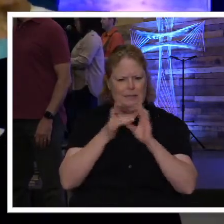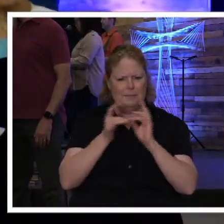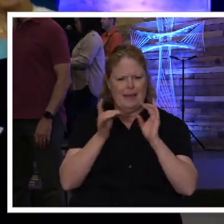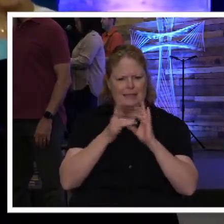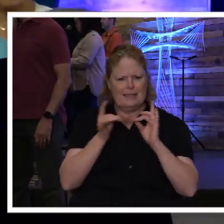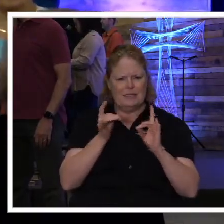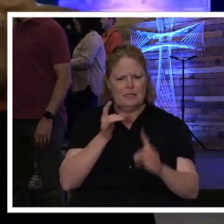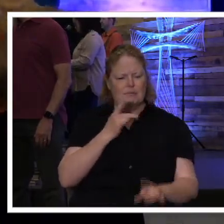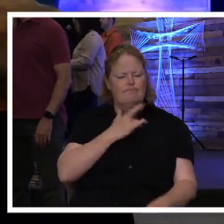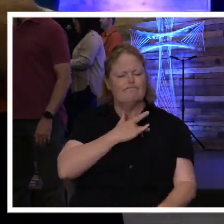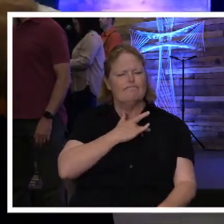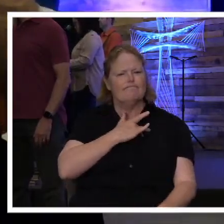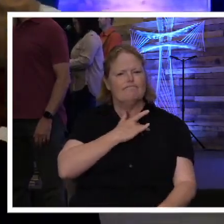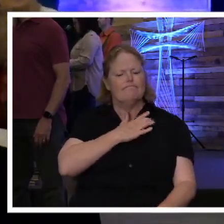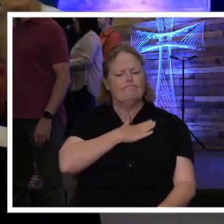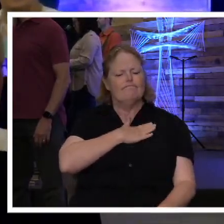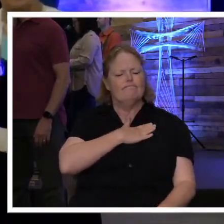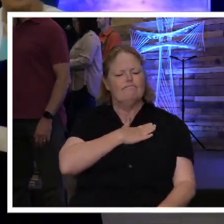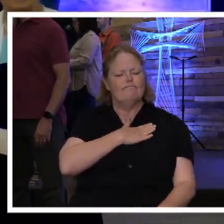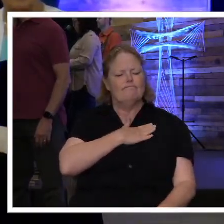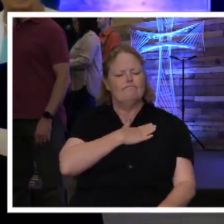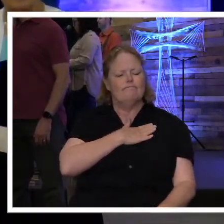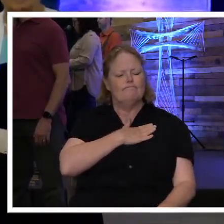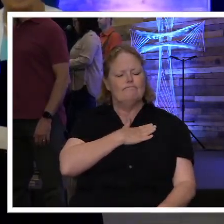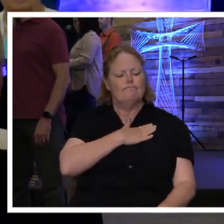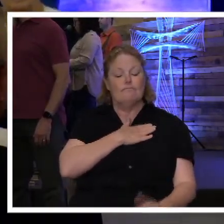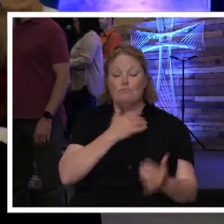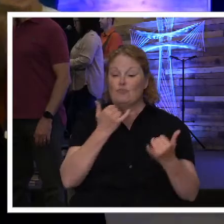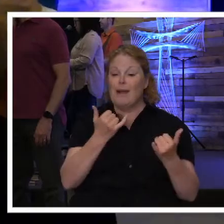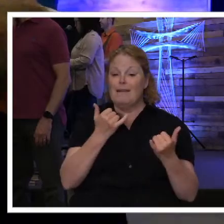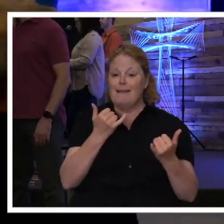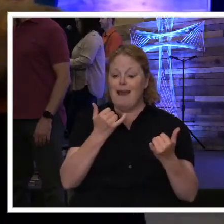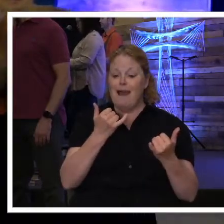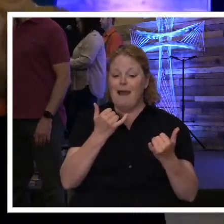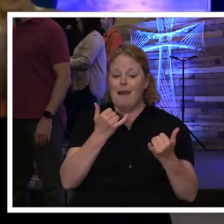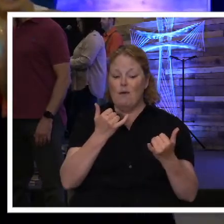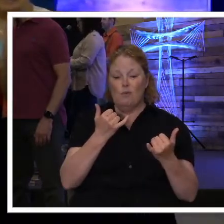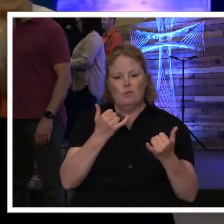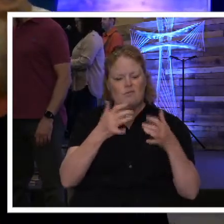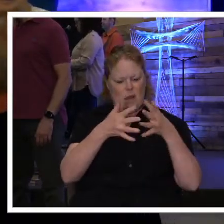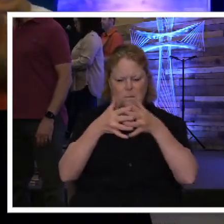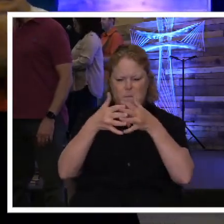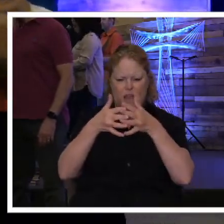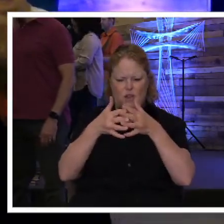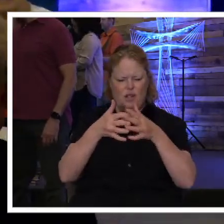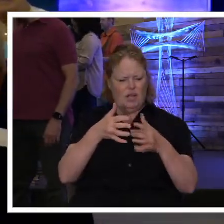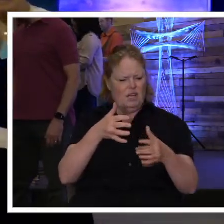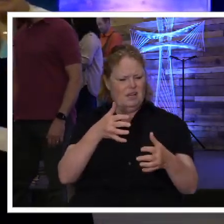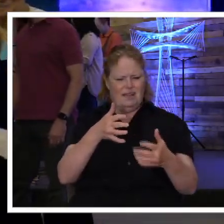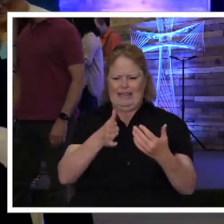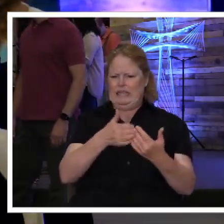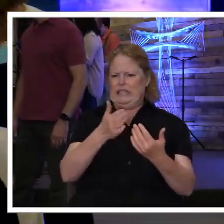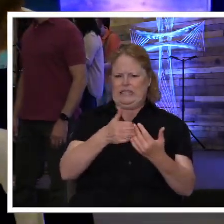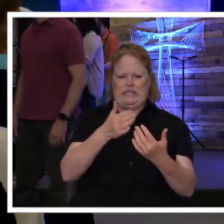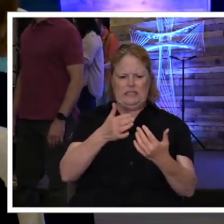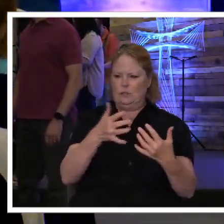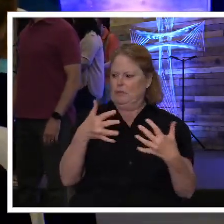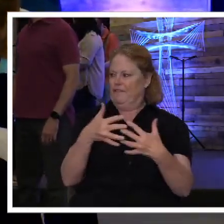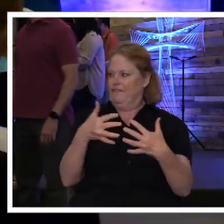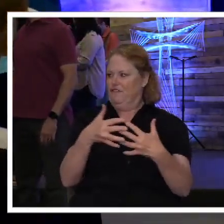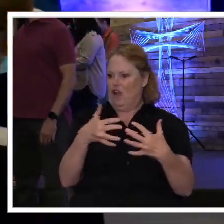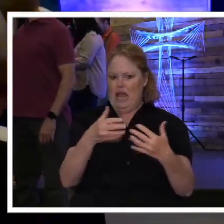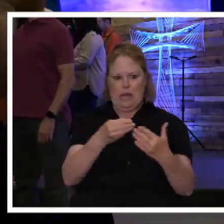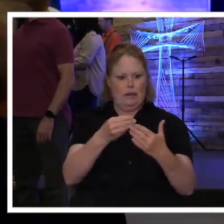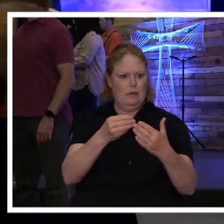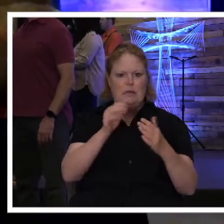something that settles within our heart. Lord, in the middle of a day and age when we look around our nation and it gets so easy to be frightened of everything